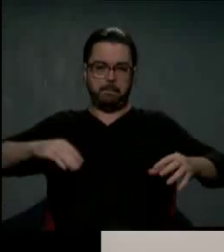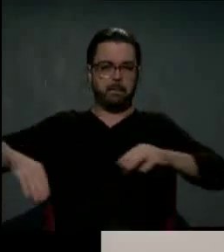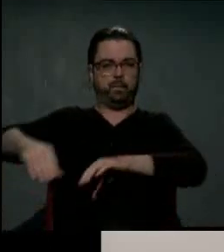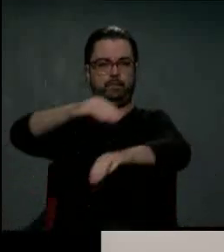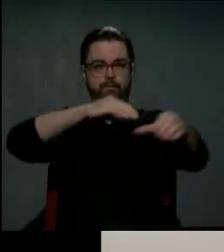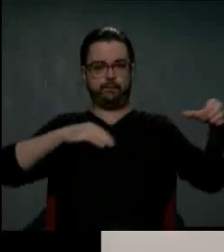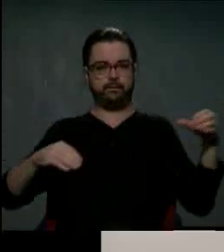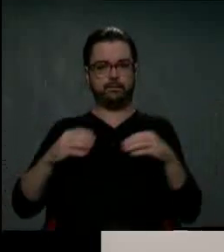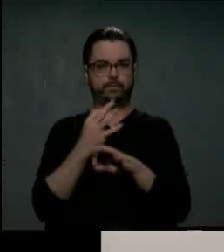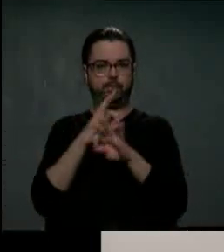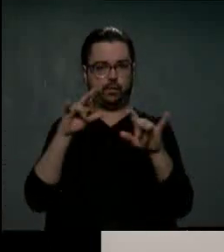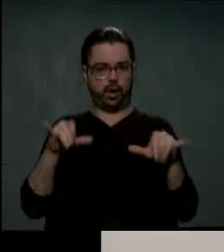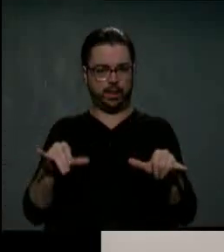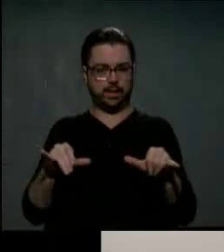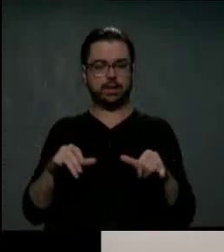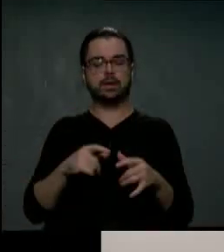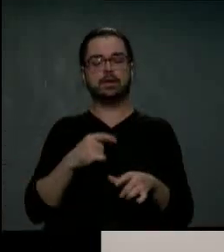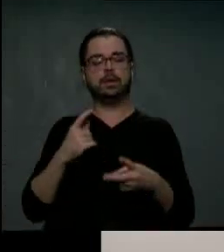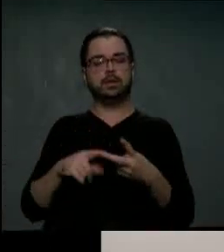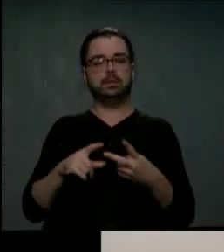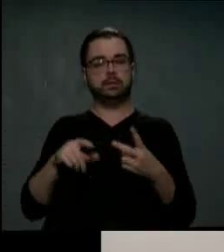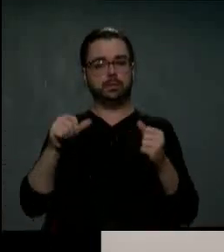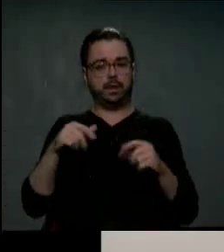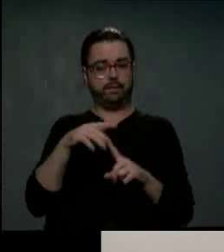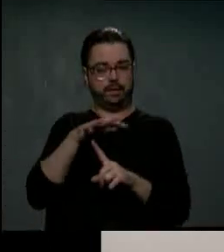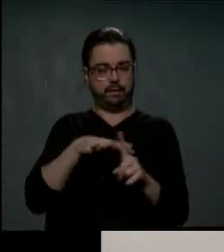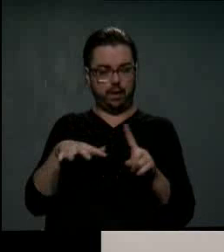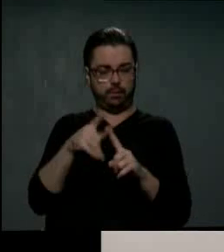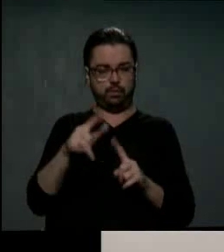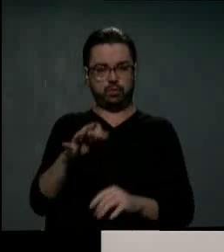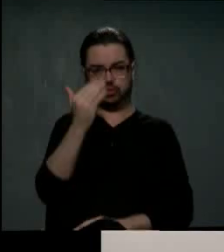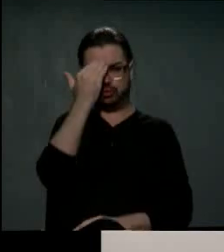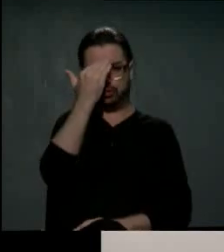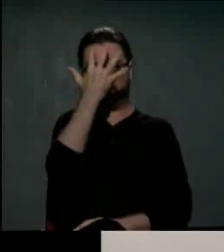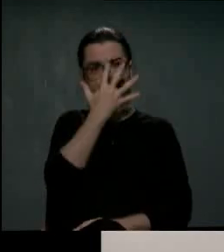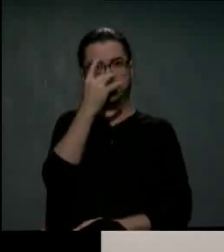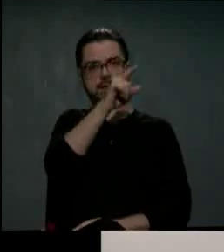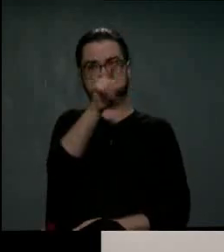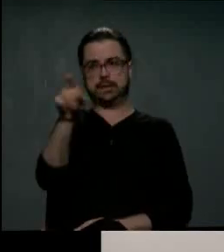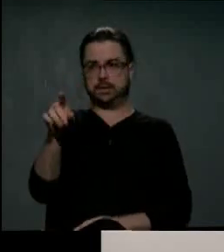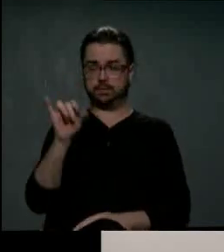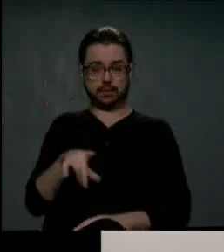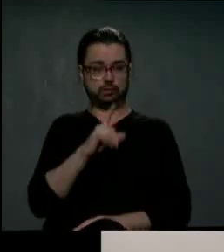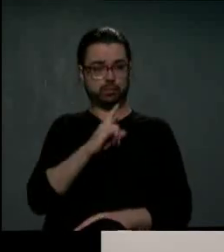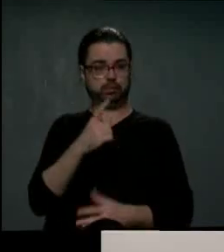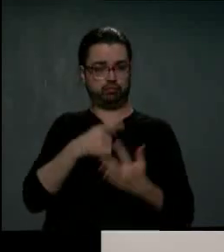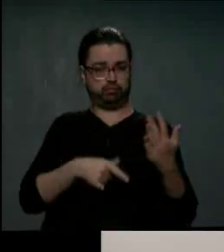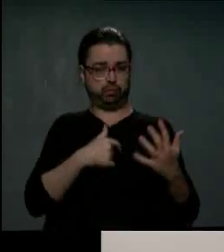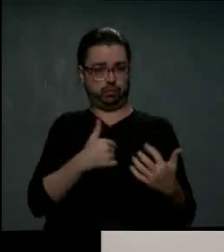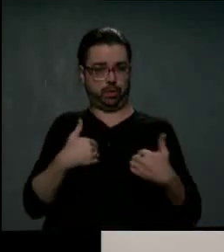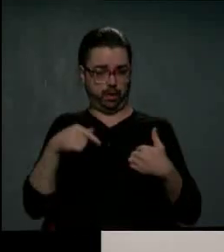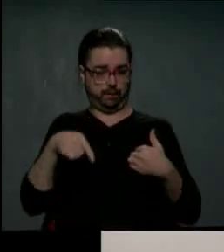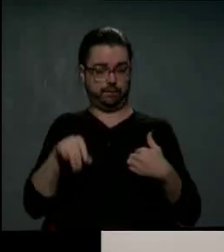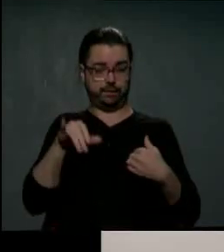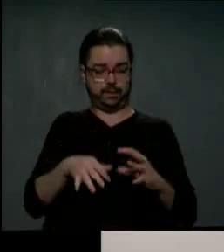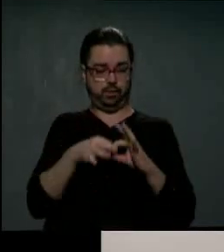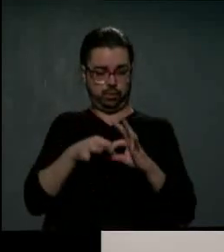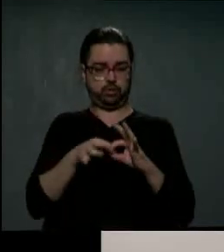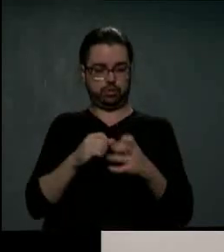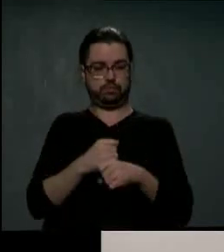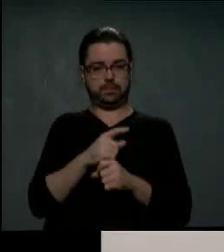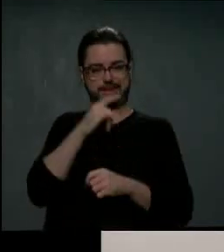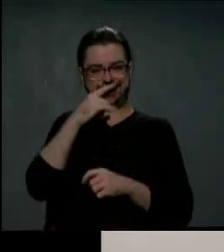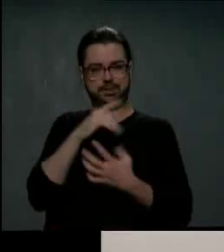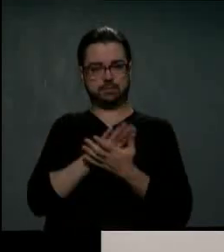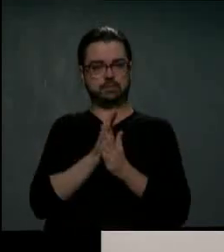freely, and then to be in an environment where you know faces. And that's really what we have. And those relationships make kids safe, and